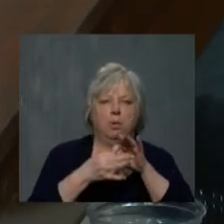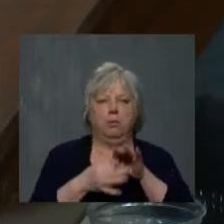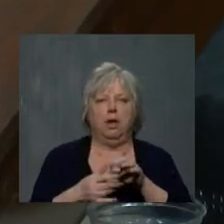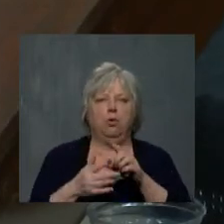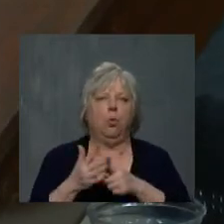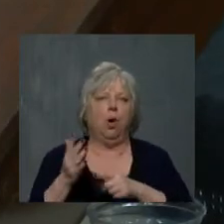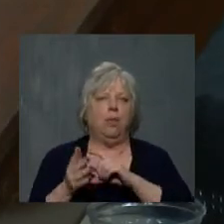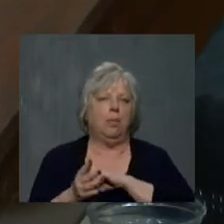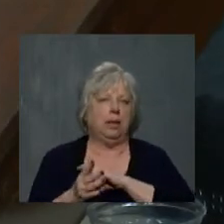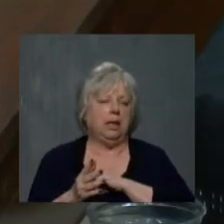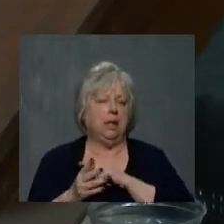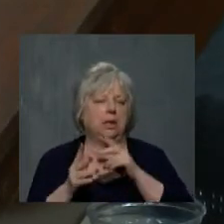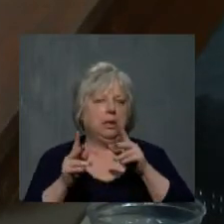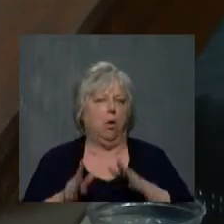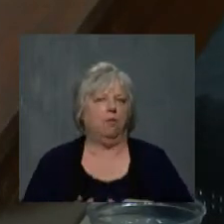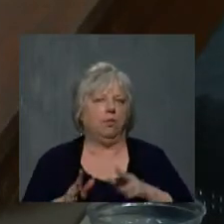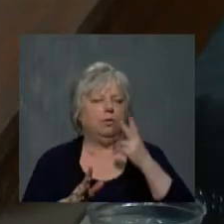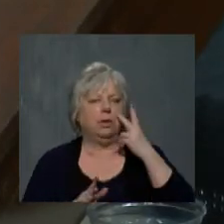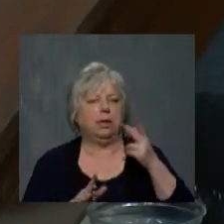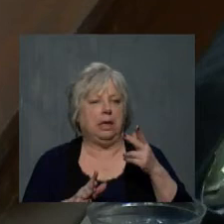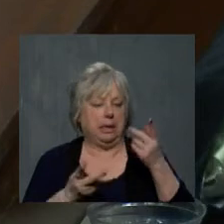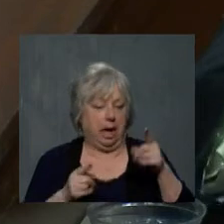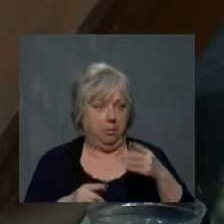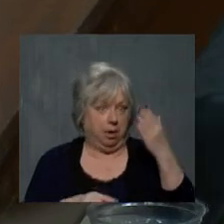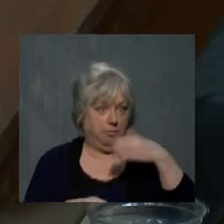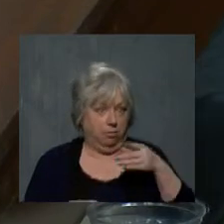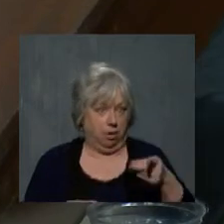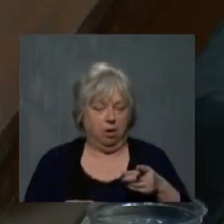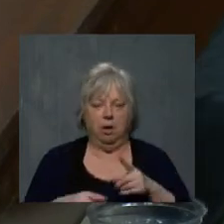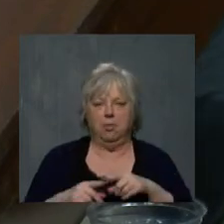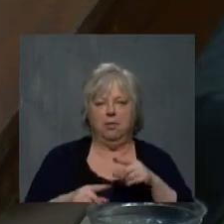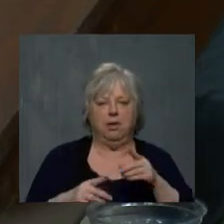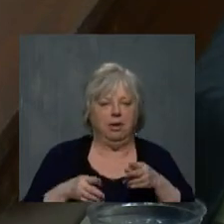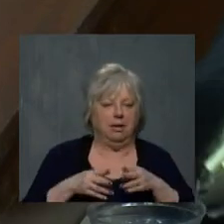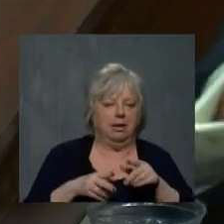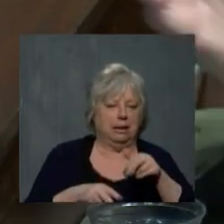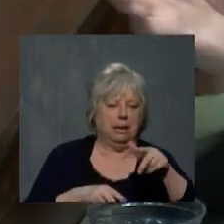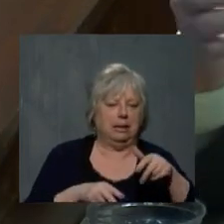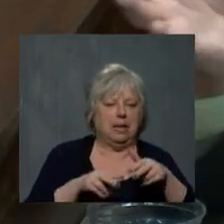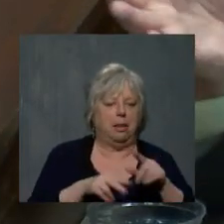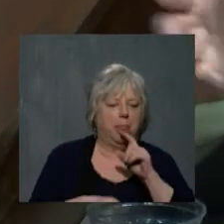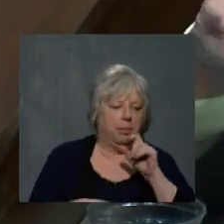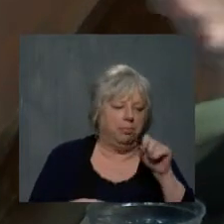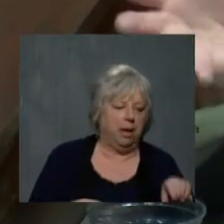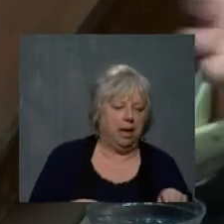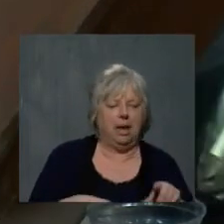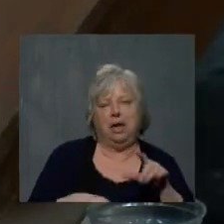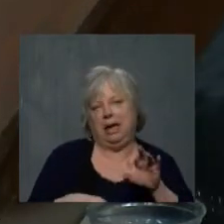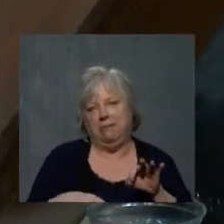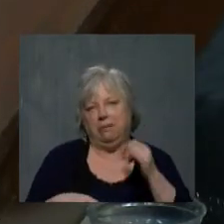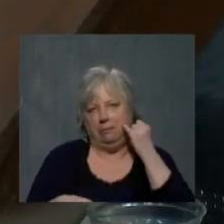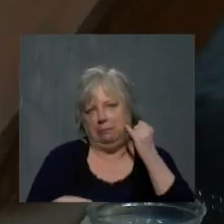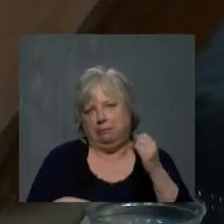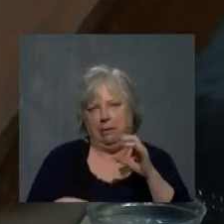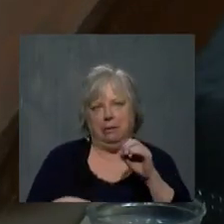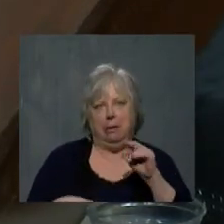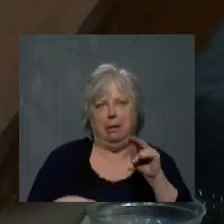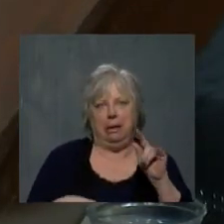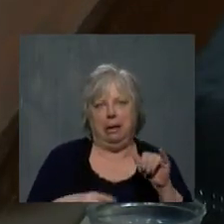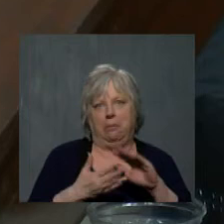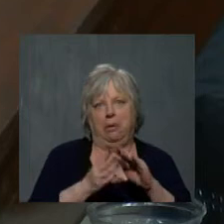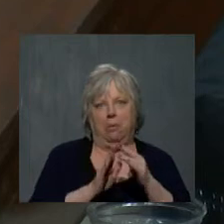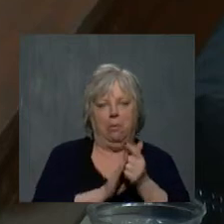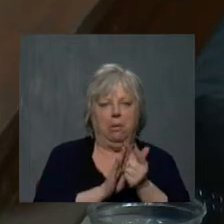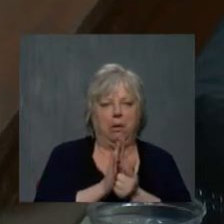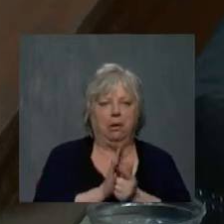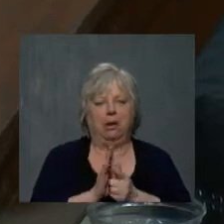said, you know, if it's spitting on the sidewalk, and that's a county ordinance, which I don't think there is one, but giving you that, the